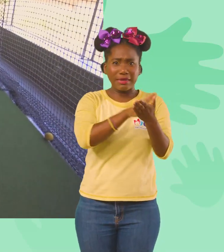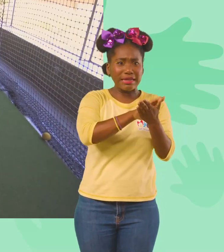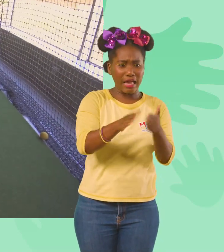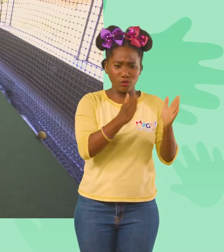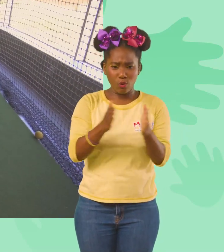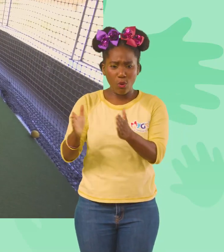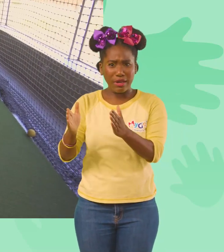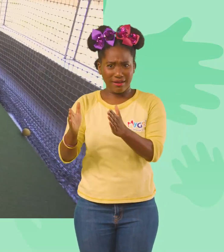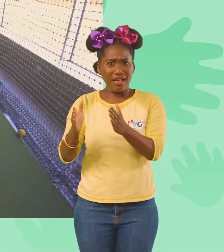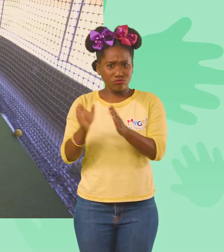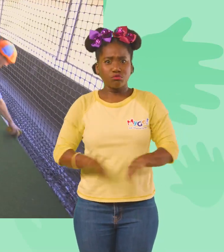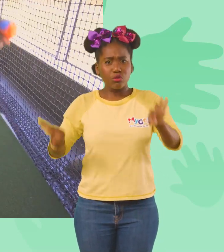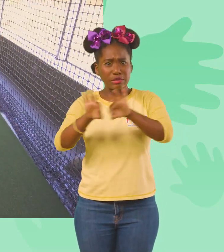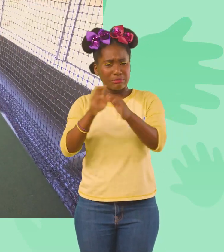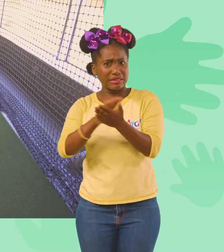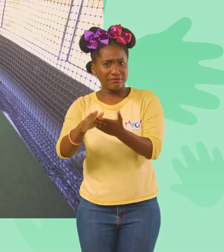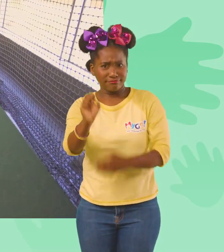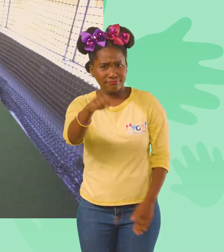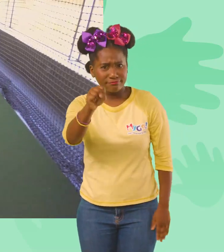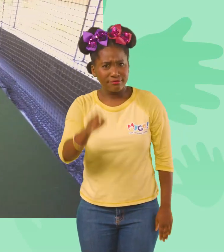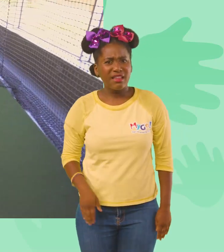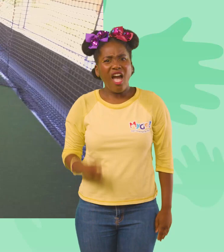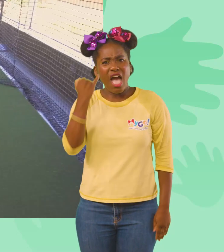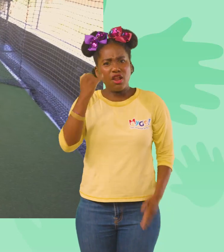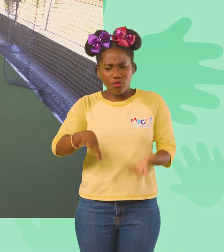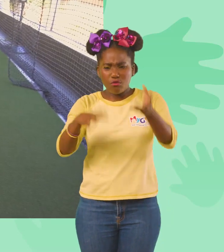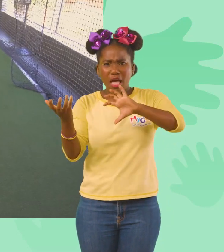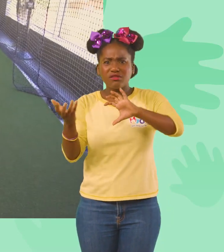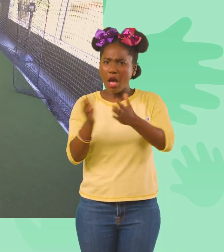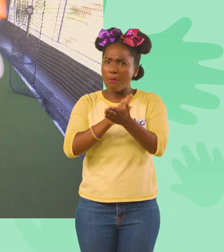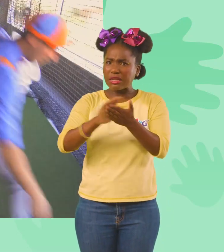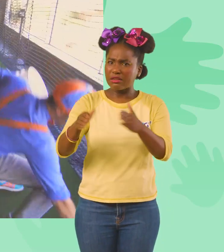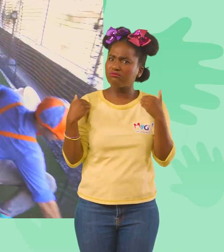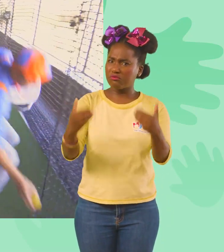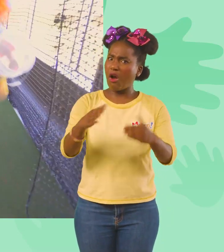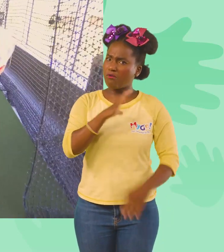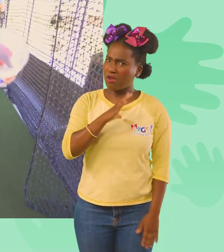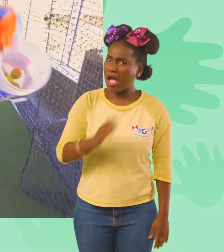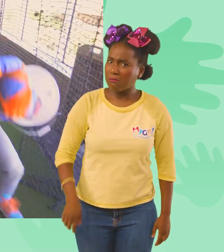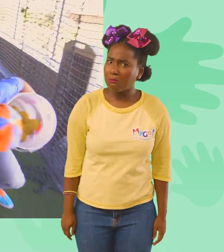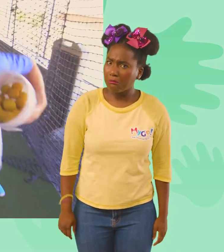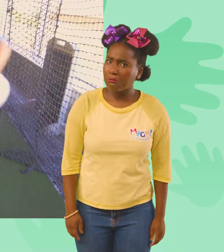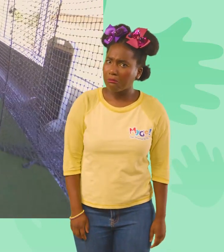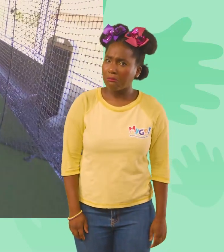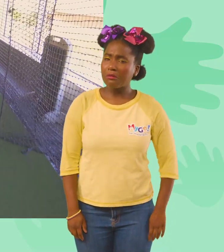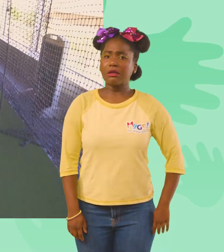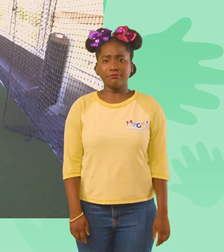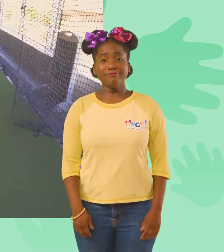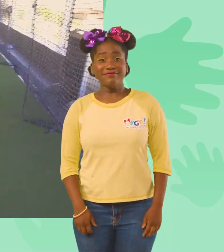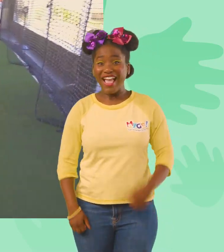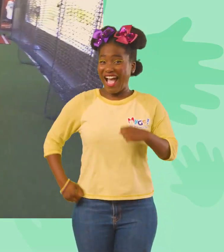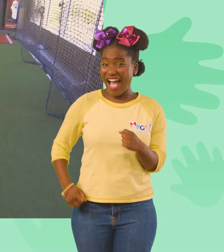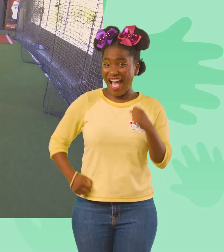and stay clean. And pick up after yourself. Clean up, clean up your stuff. Clean up, clean